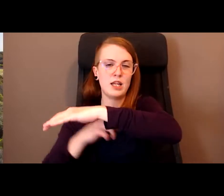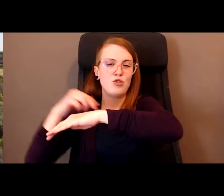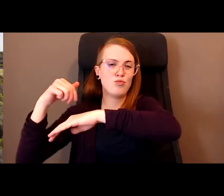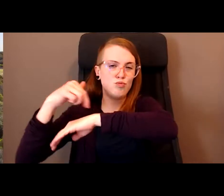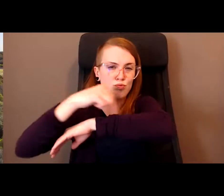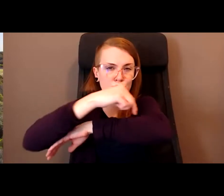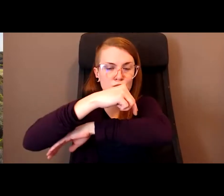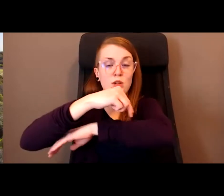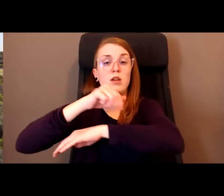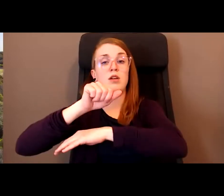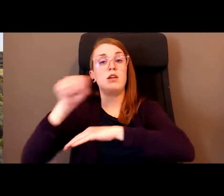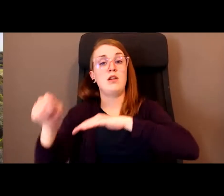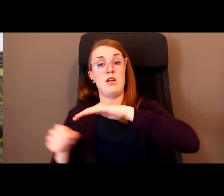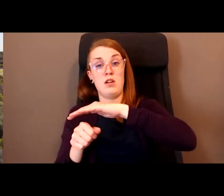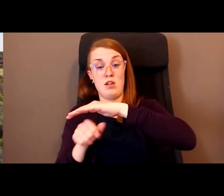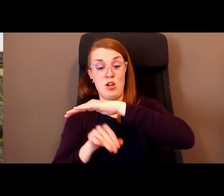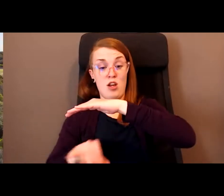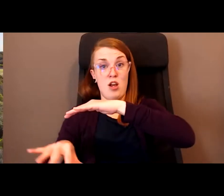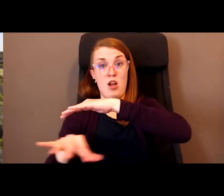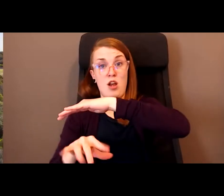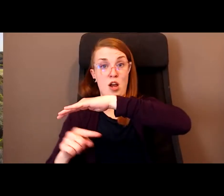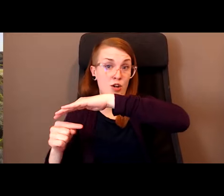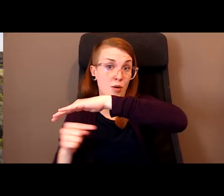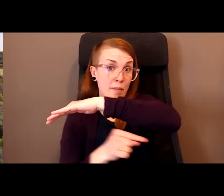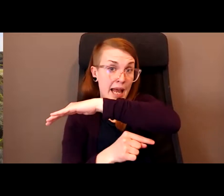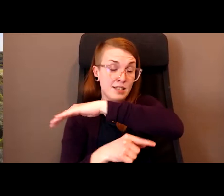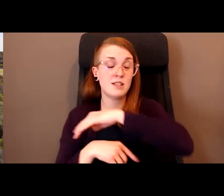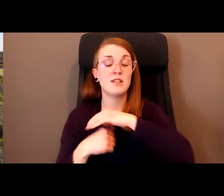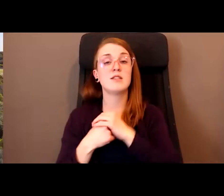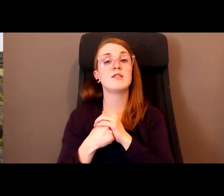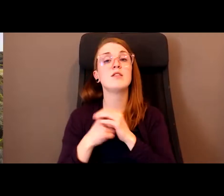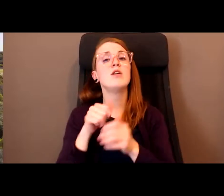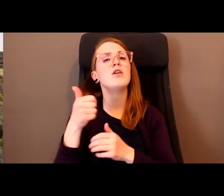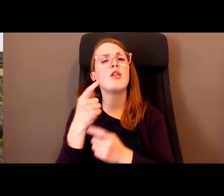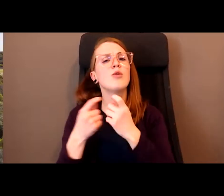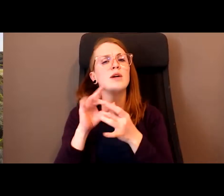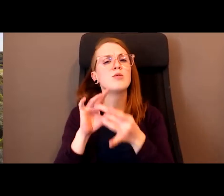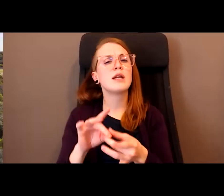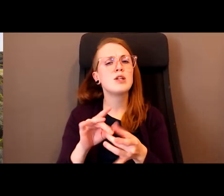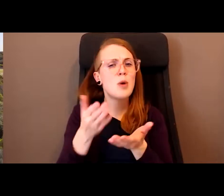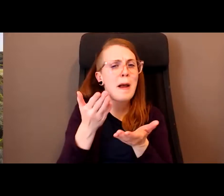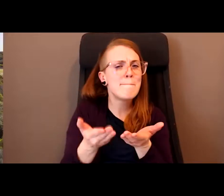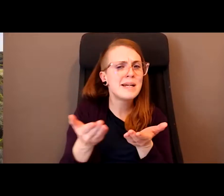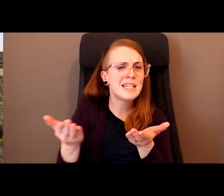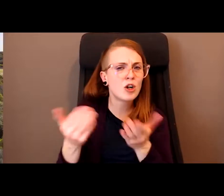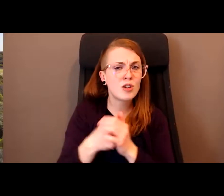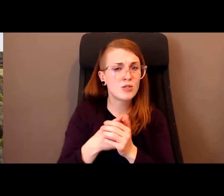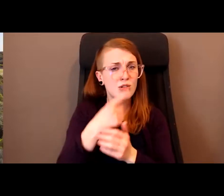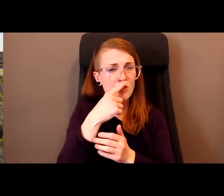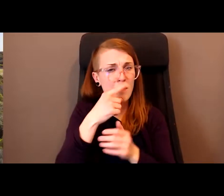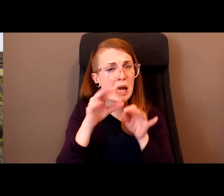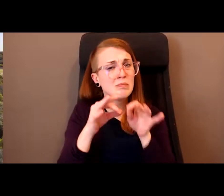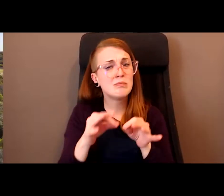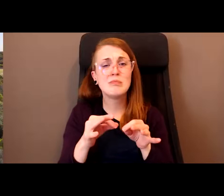the underpasses. And then other questions about materials. Do you mind just speaking kind of